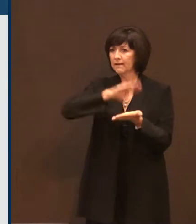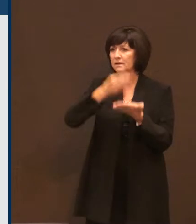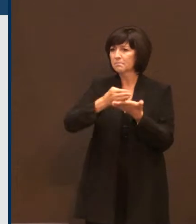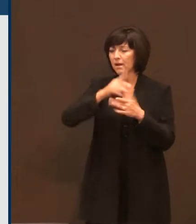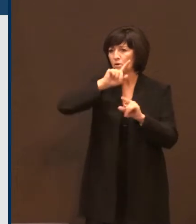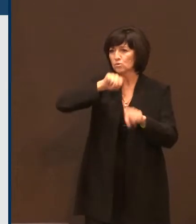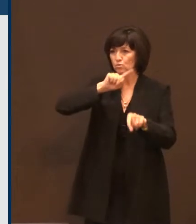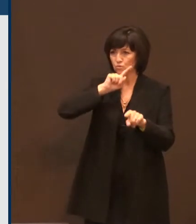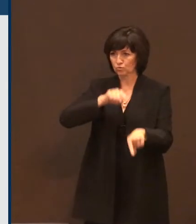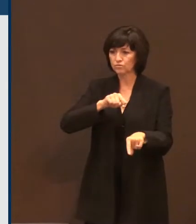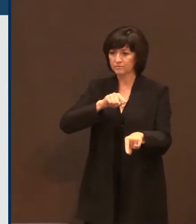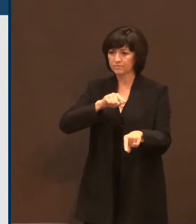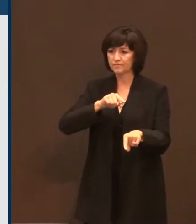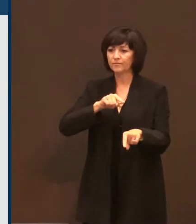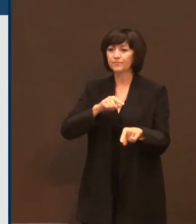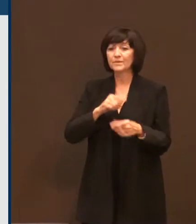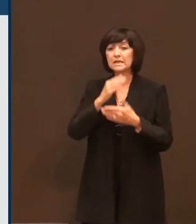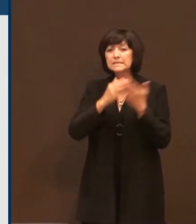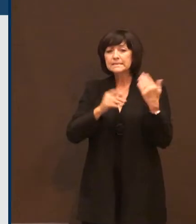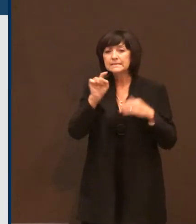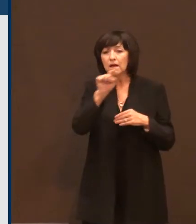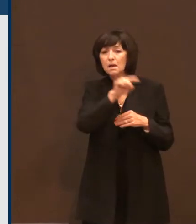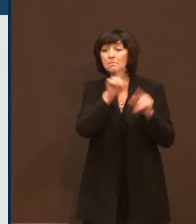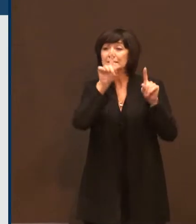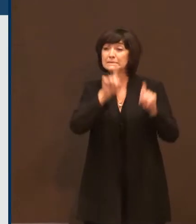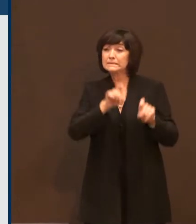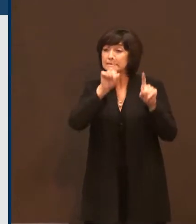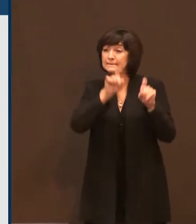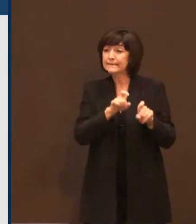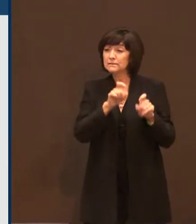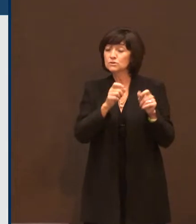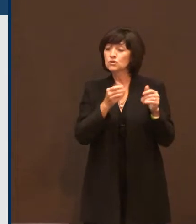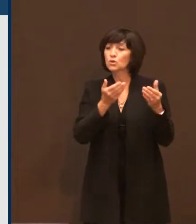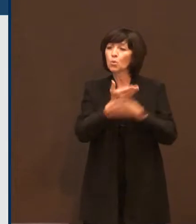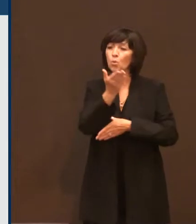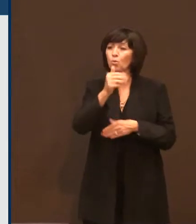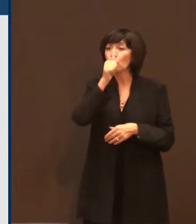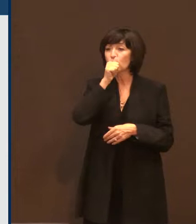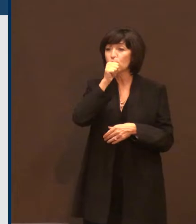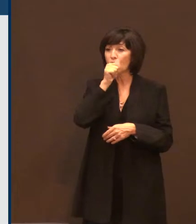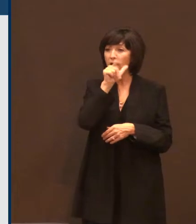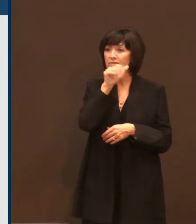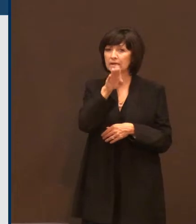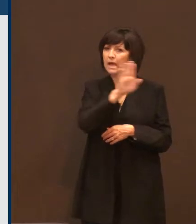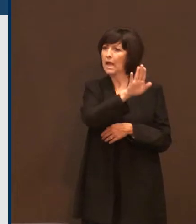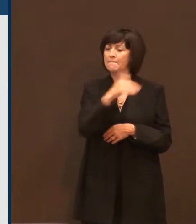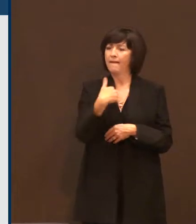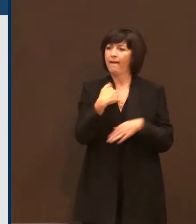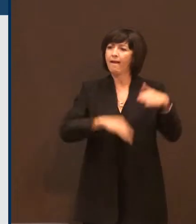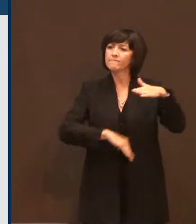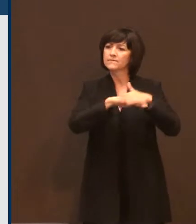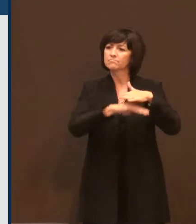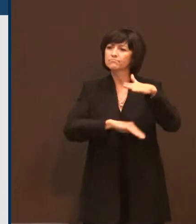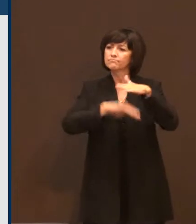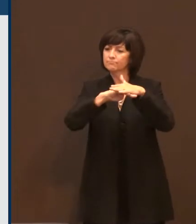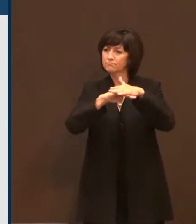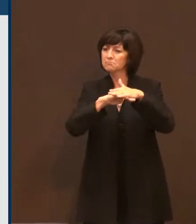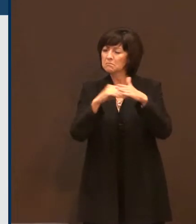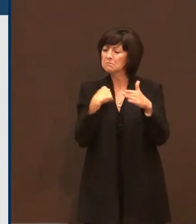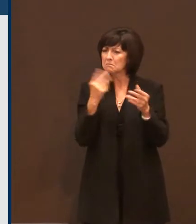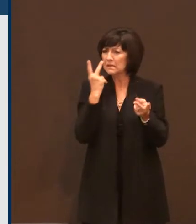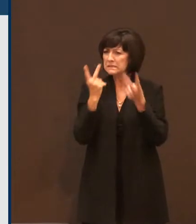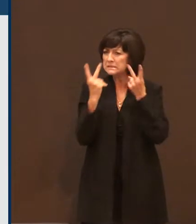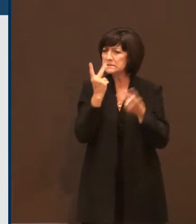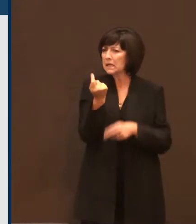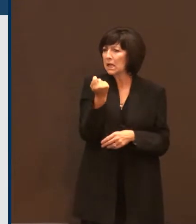testing results for the private labs. We've seen a little bit of that with respect to testing results with private labs here